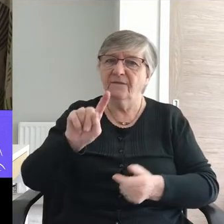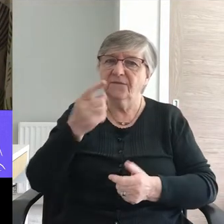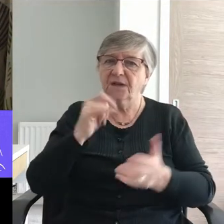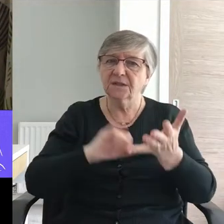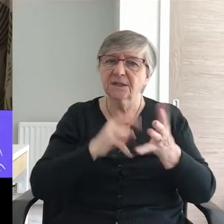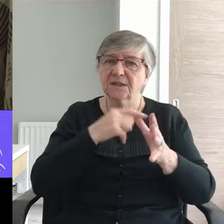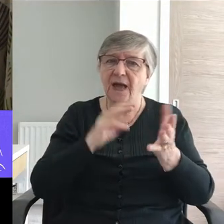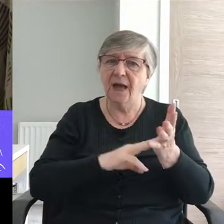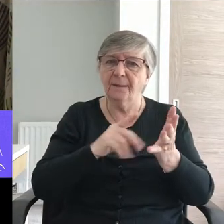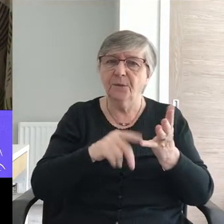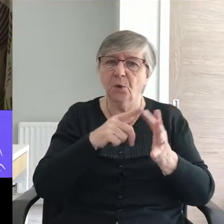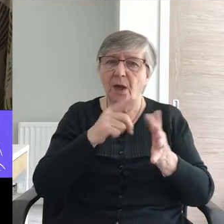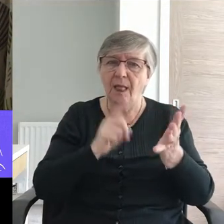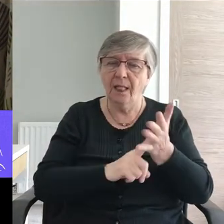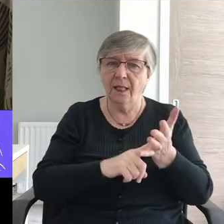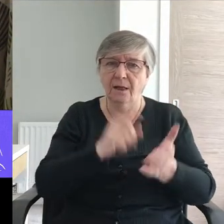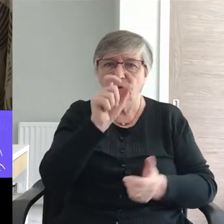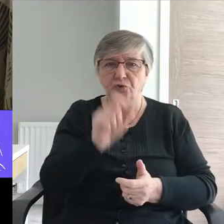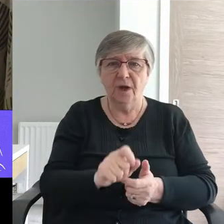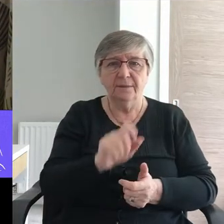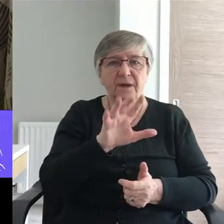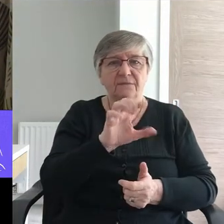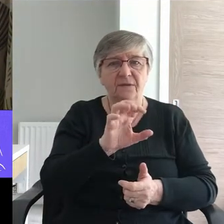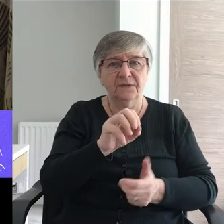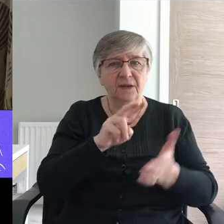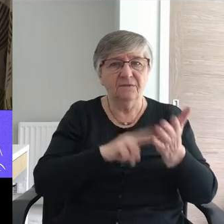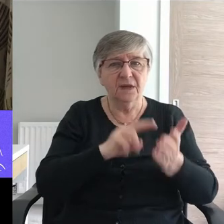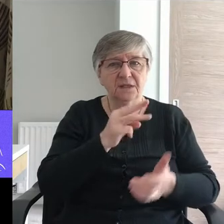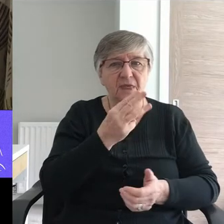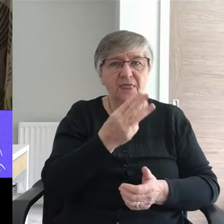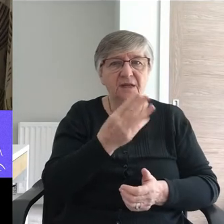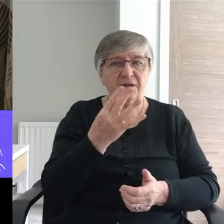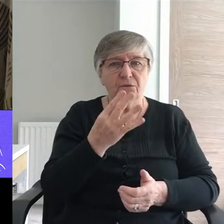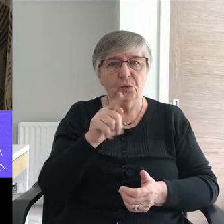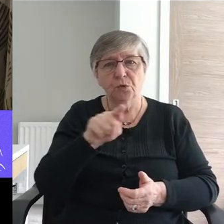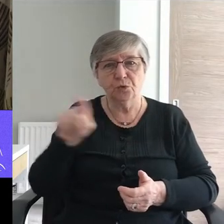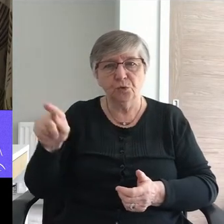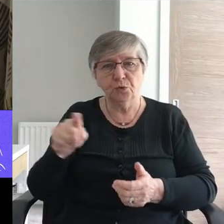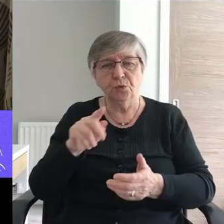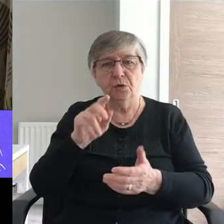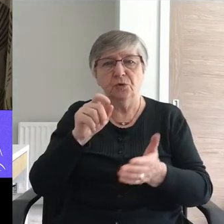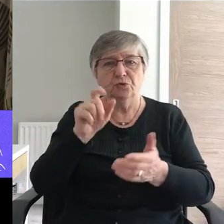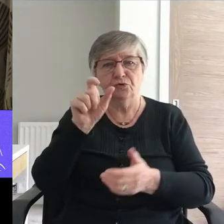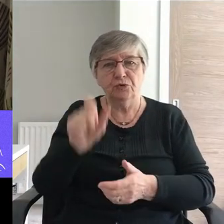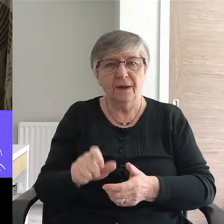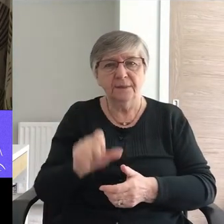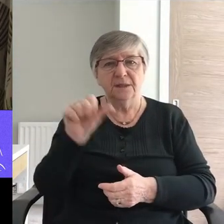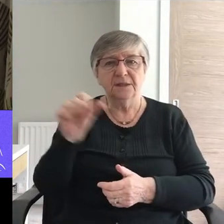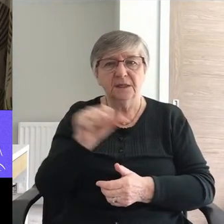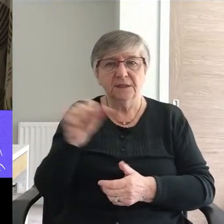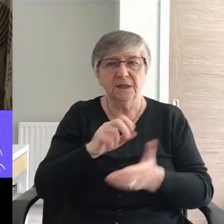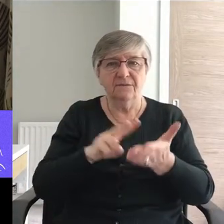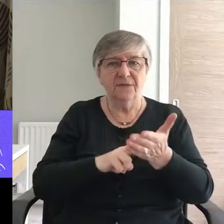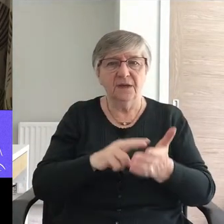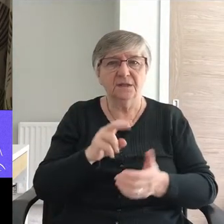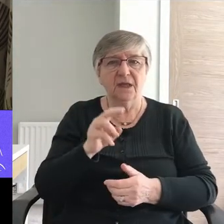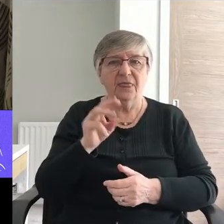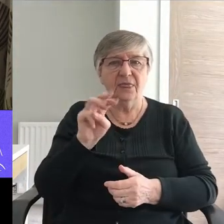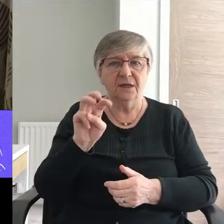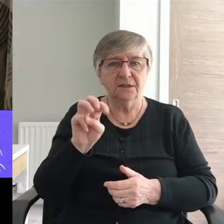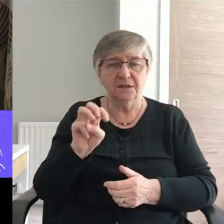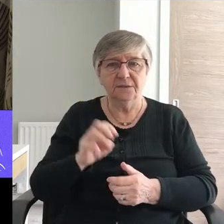1 Samuel, chapter 15, verse 34, to chapter 16, verse